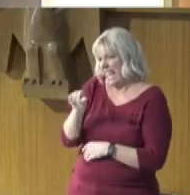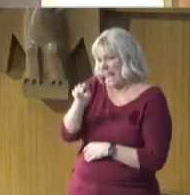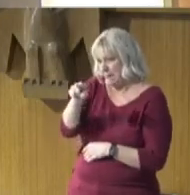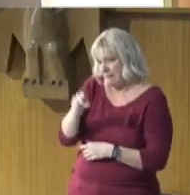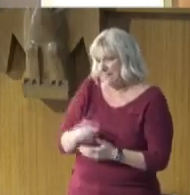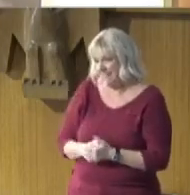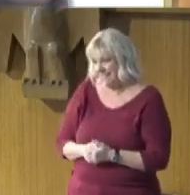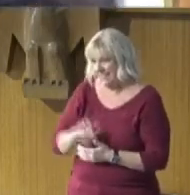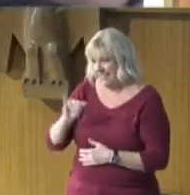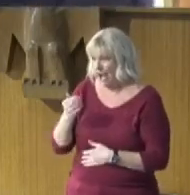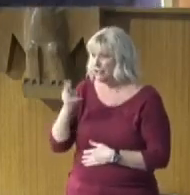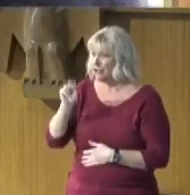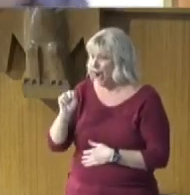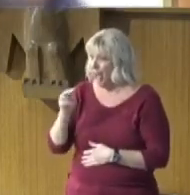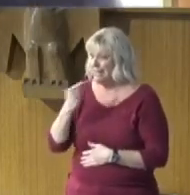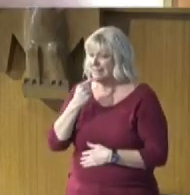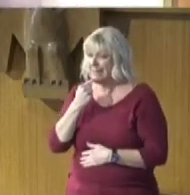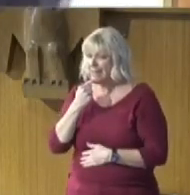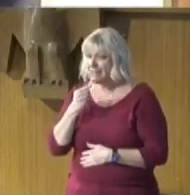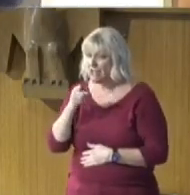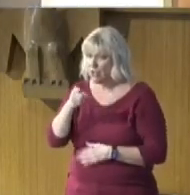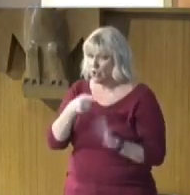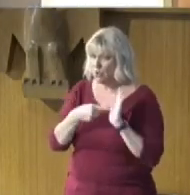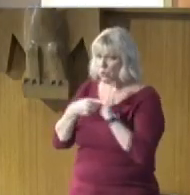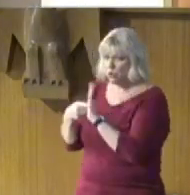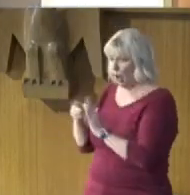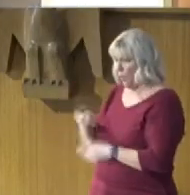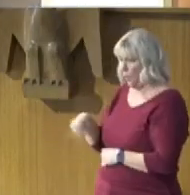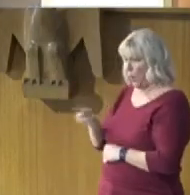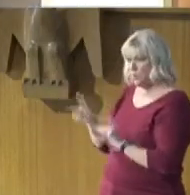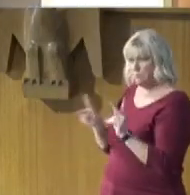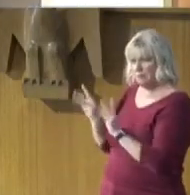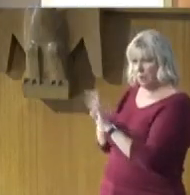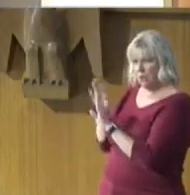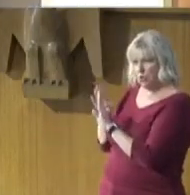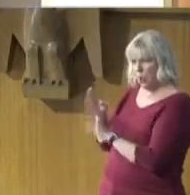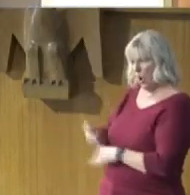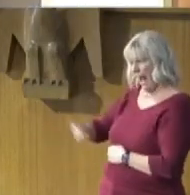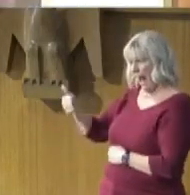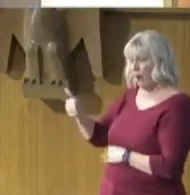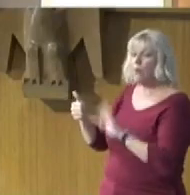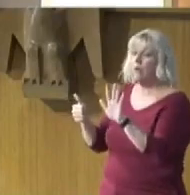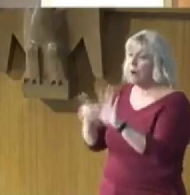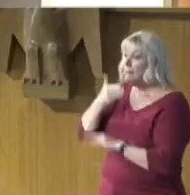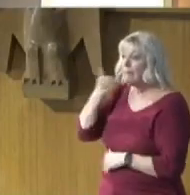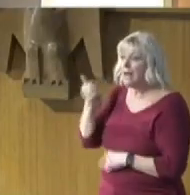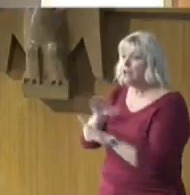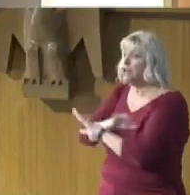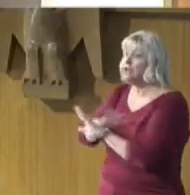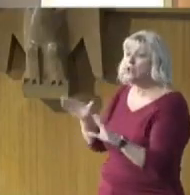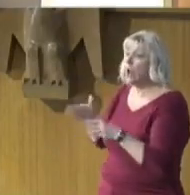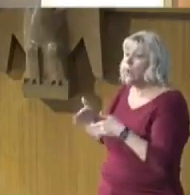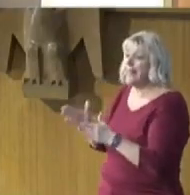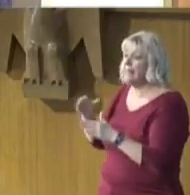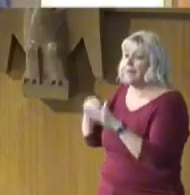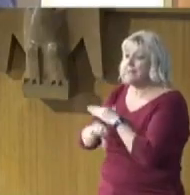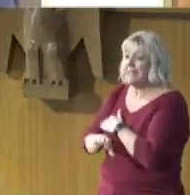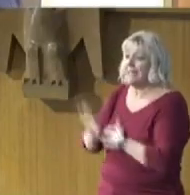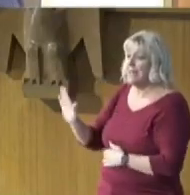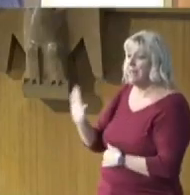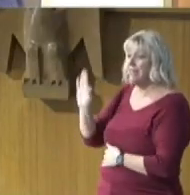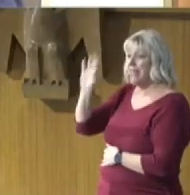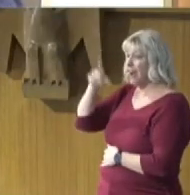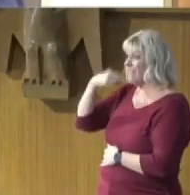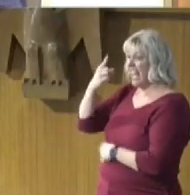John says you need to show these Gnostics the door. Better yet, don't even let them in the door. Slam the door in their